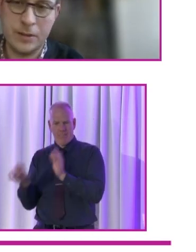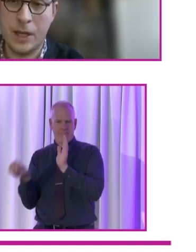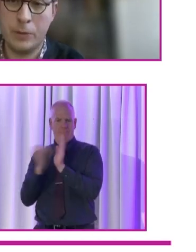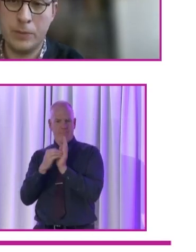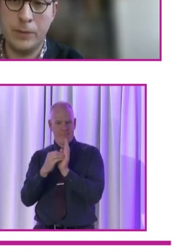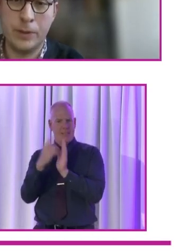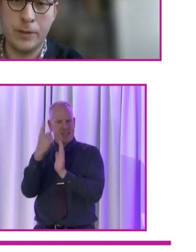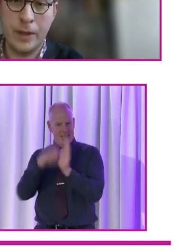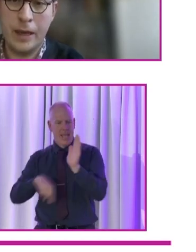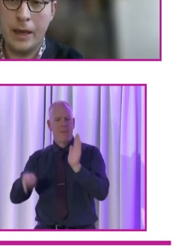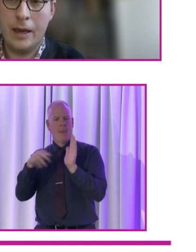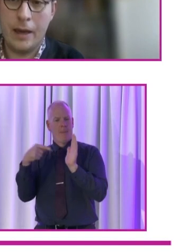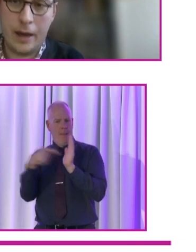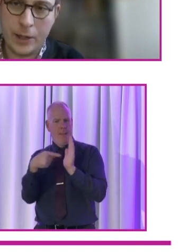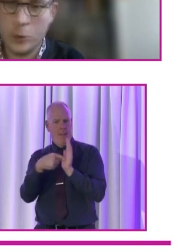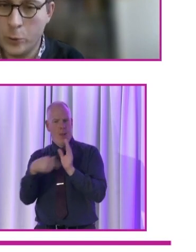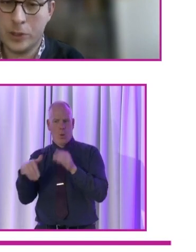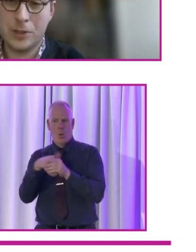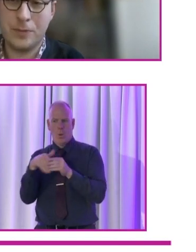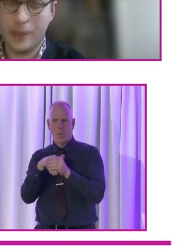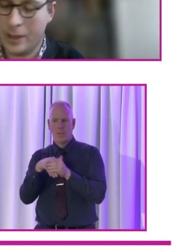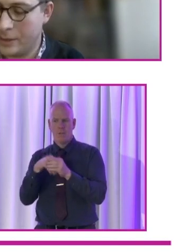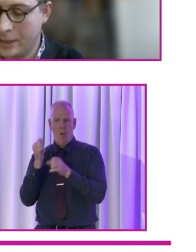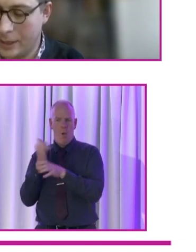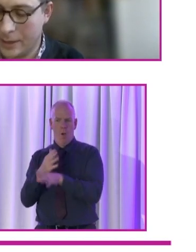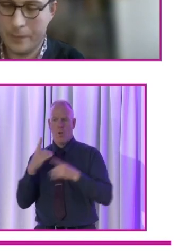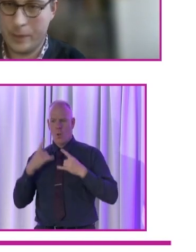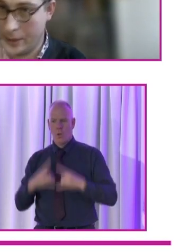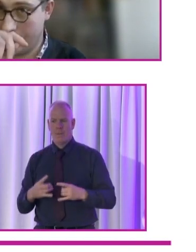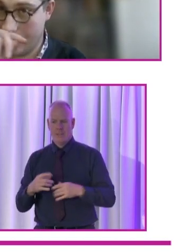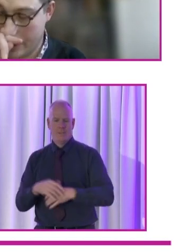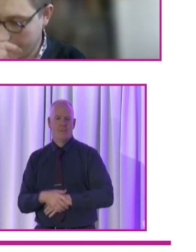clarify that disabled people are included in